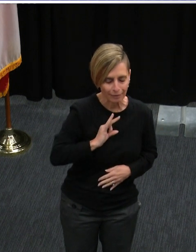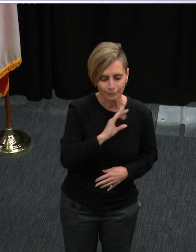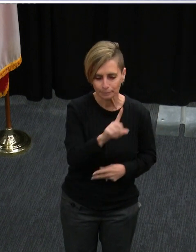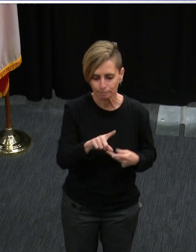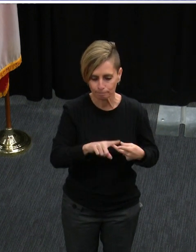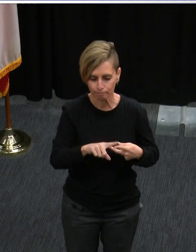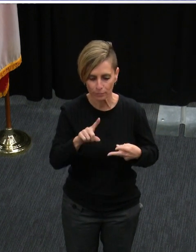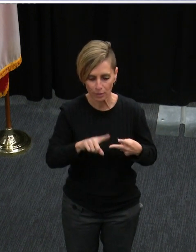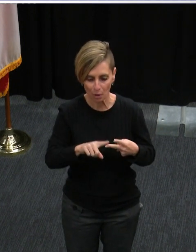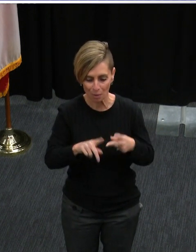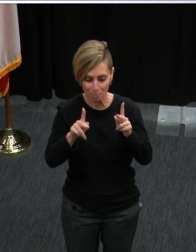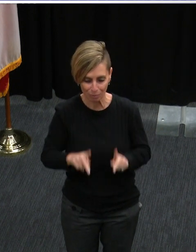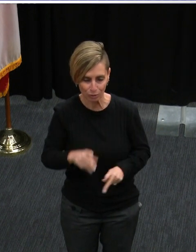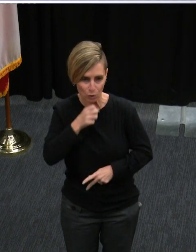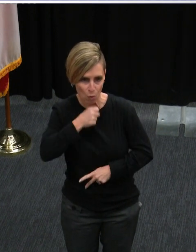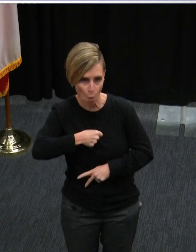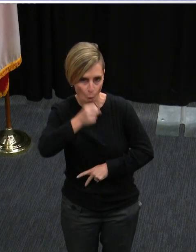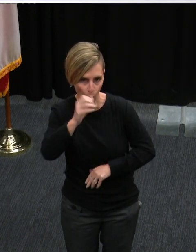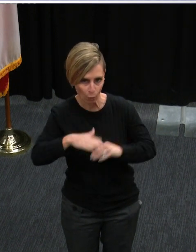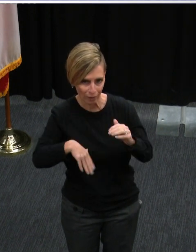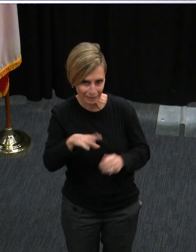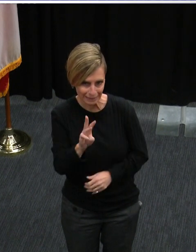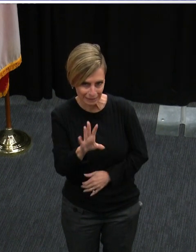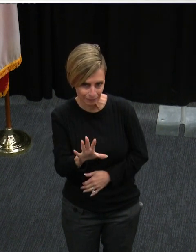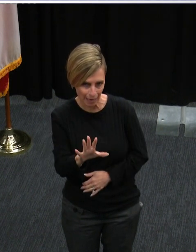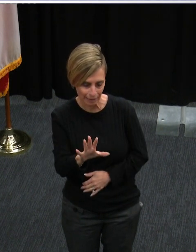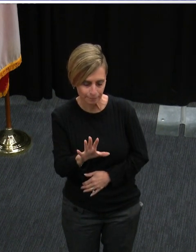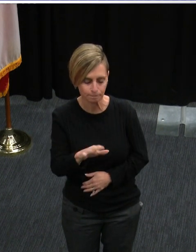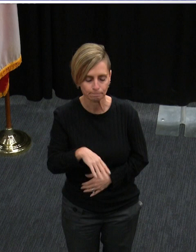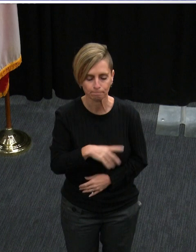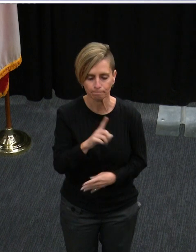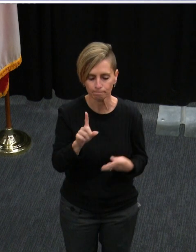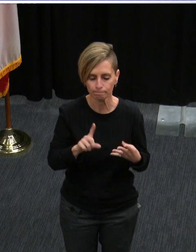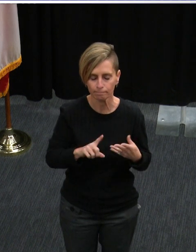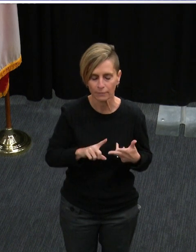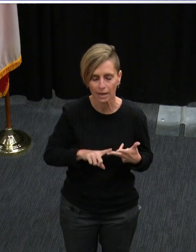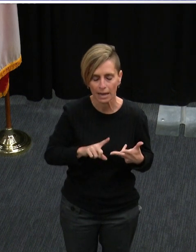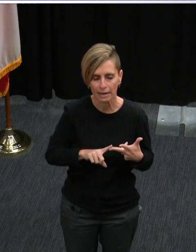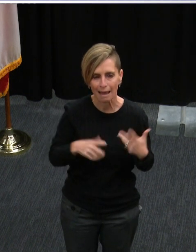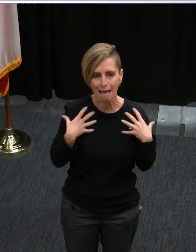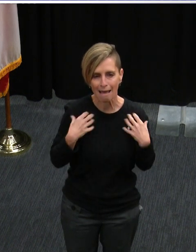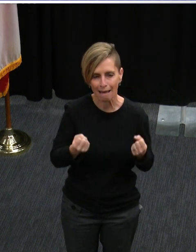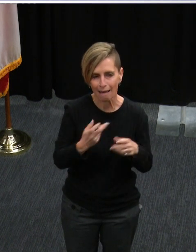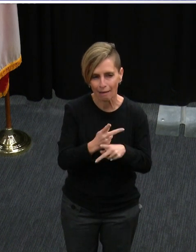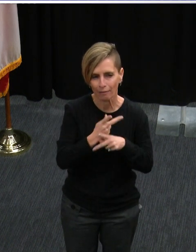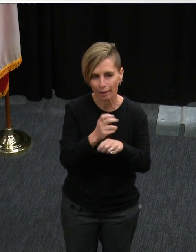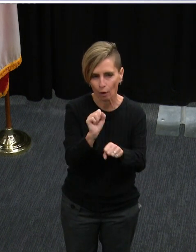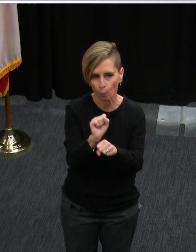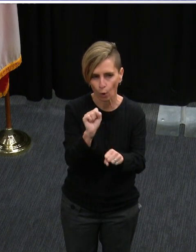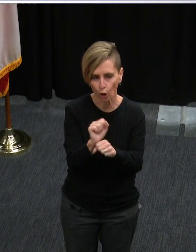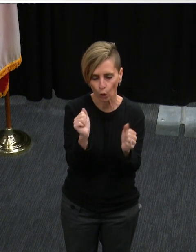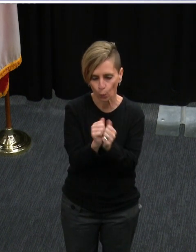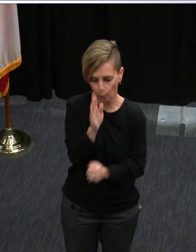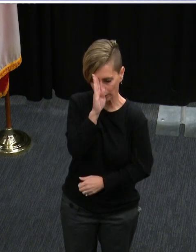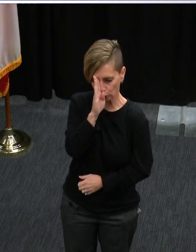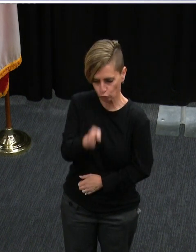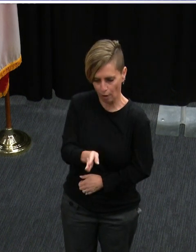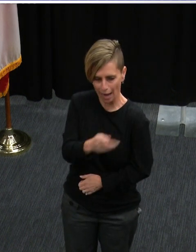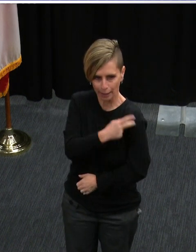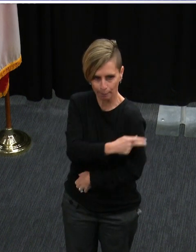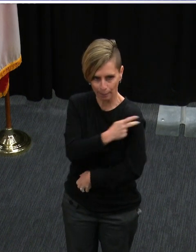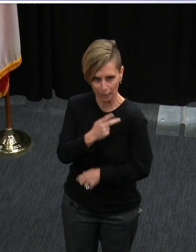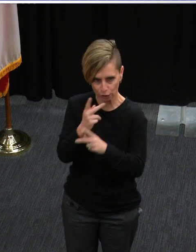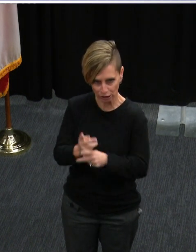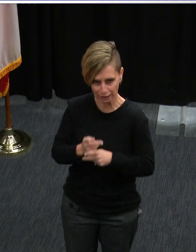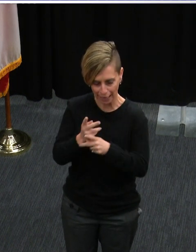persons 65 years of age and older, and healthcare personnel with direct patient care. We know current supplies